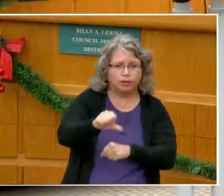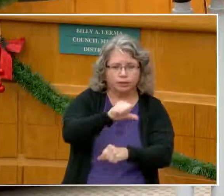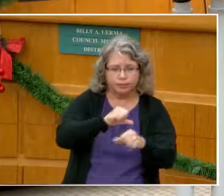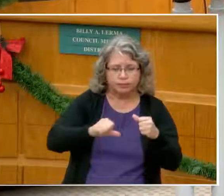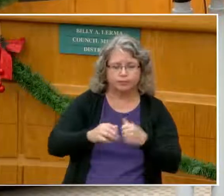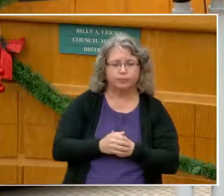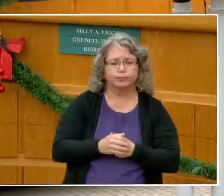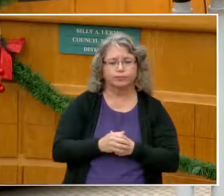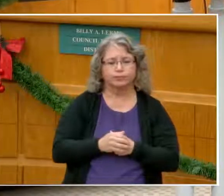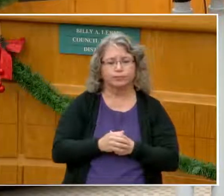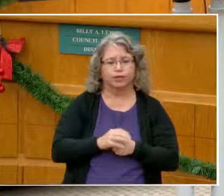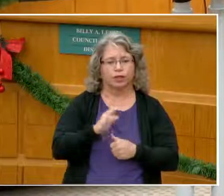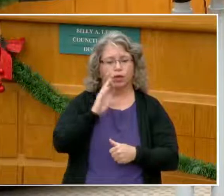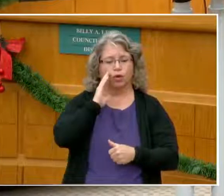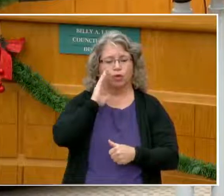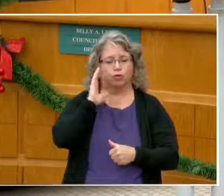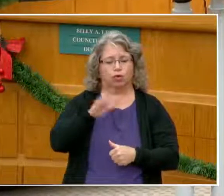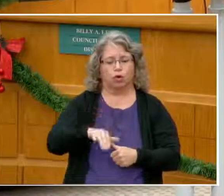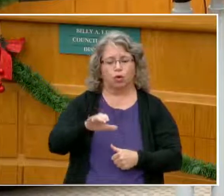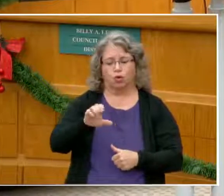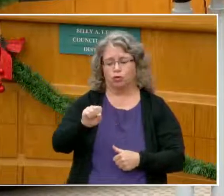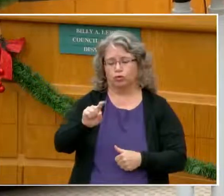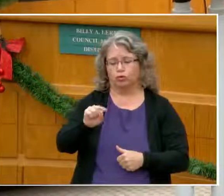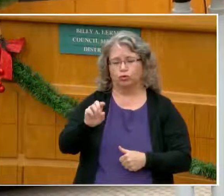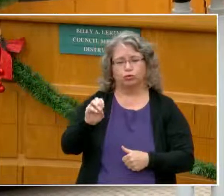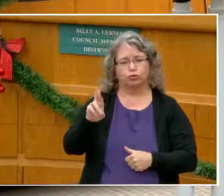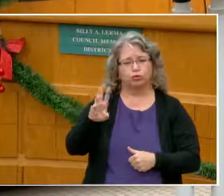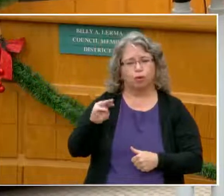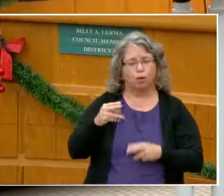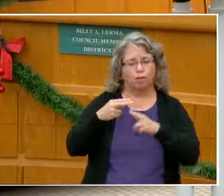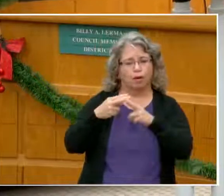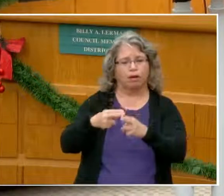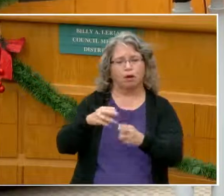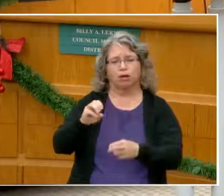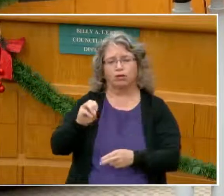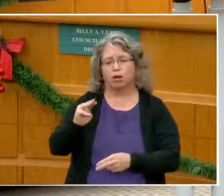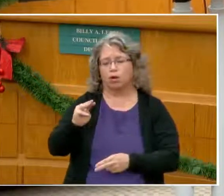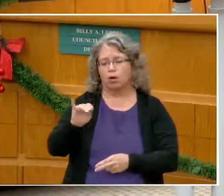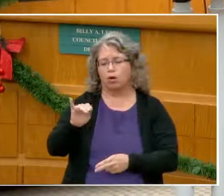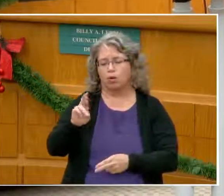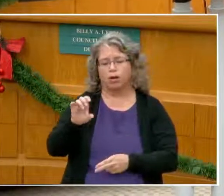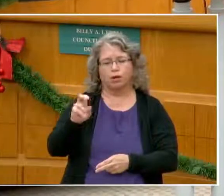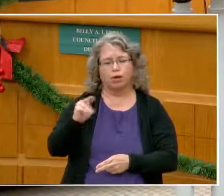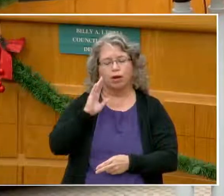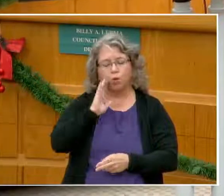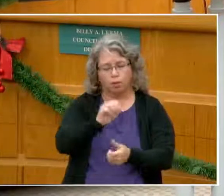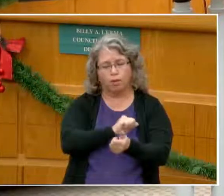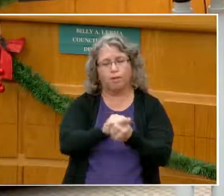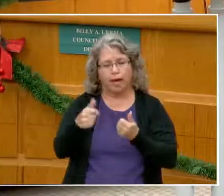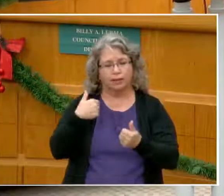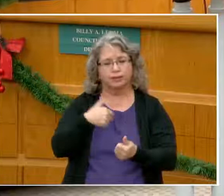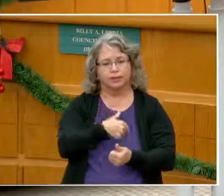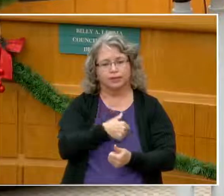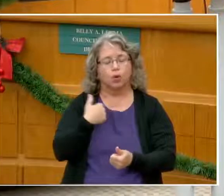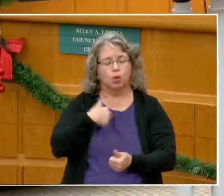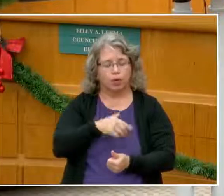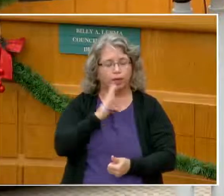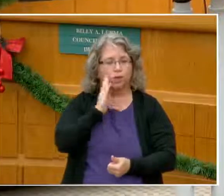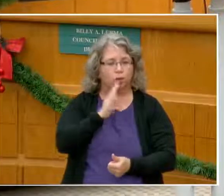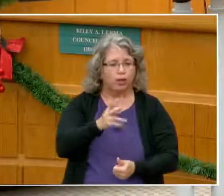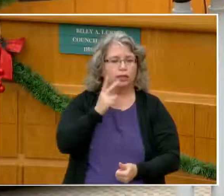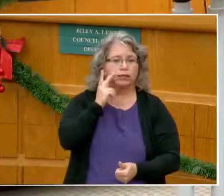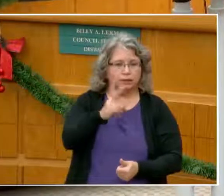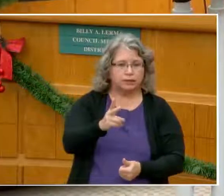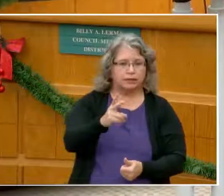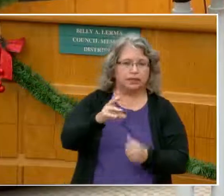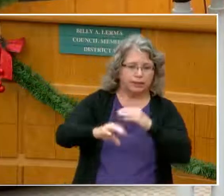Knowing that the storm of Omicron will pass us soon, and that we will rise to see the sun shining on a new day, full